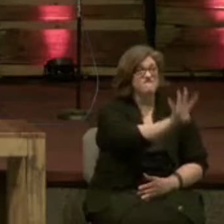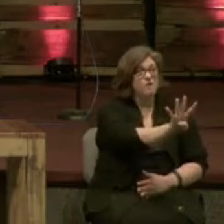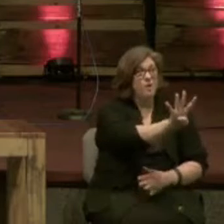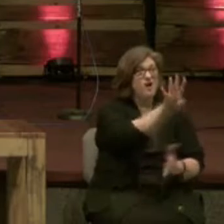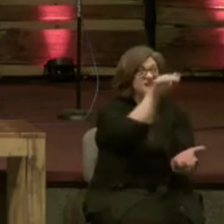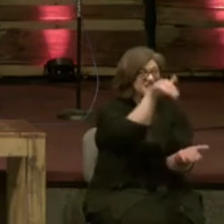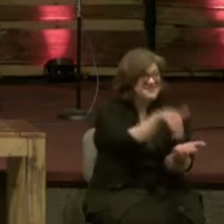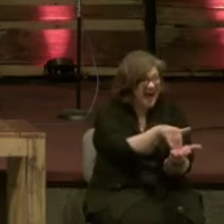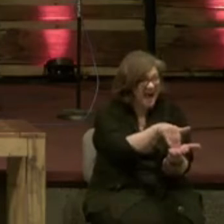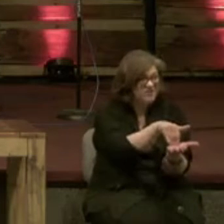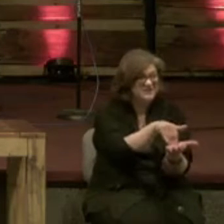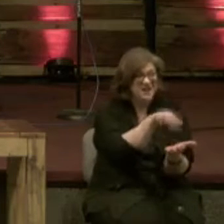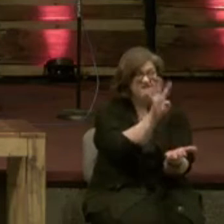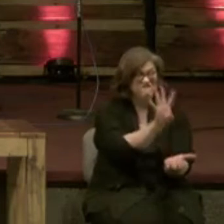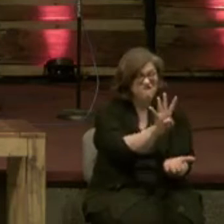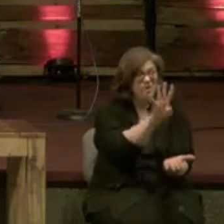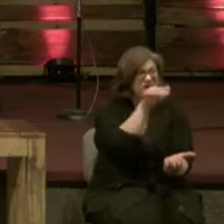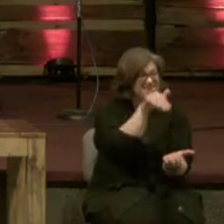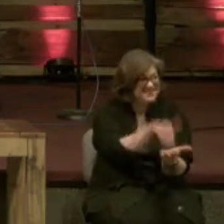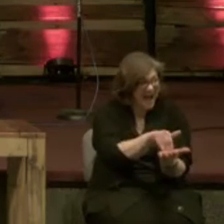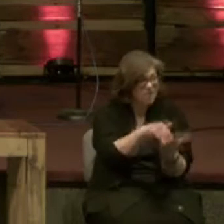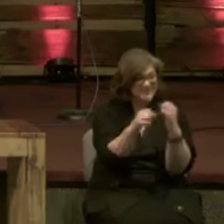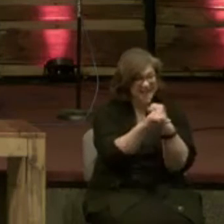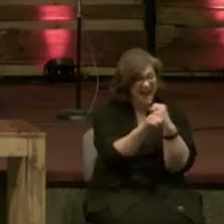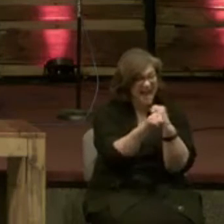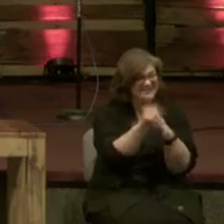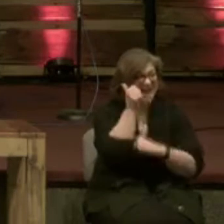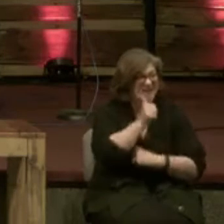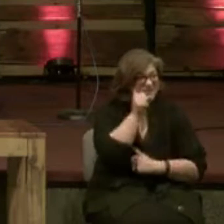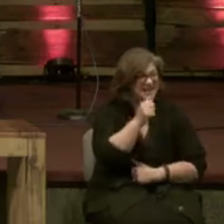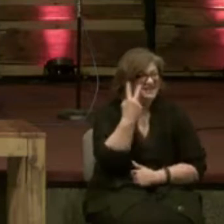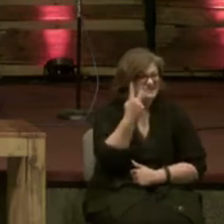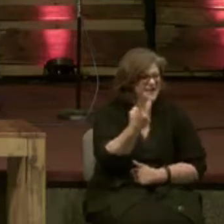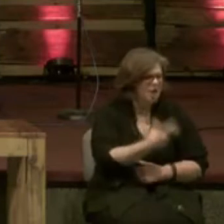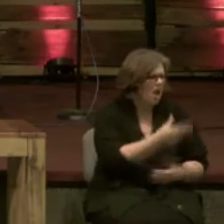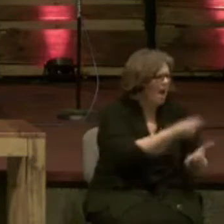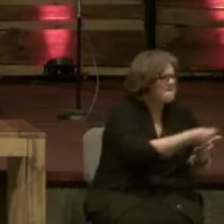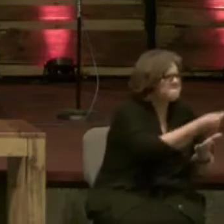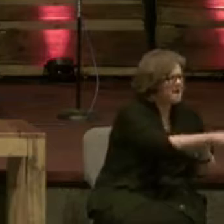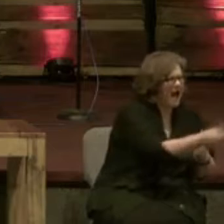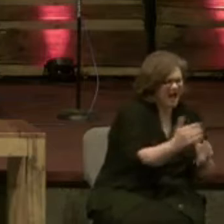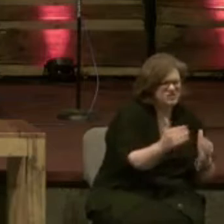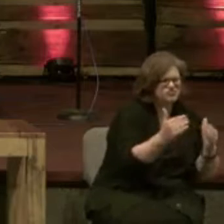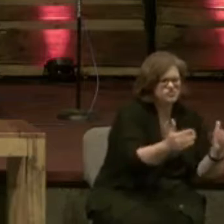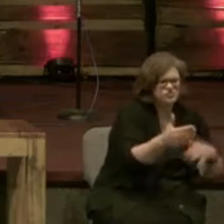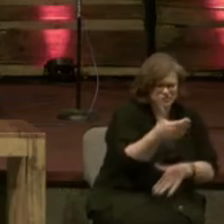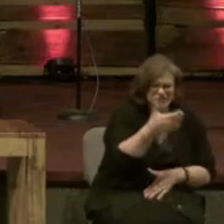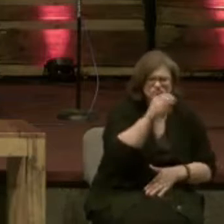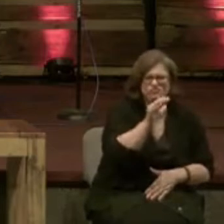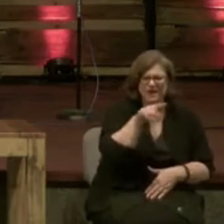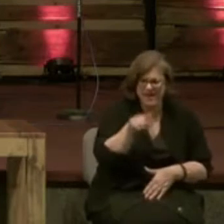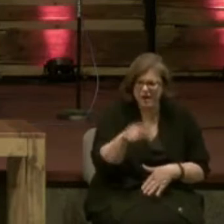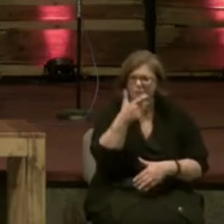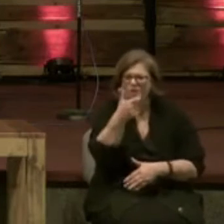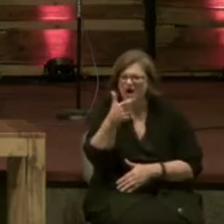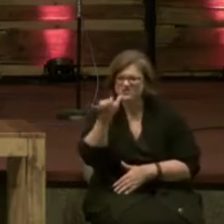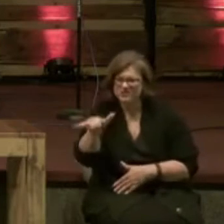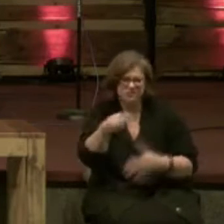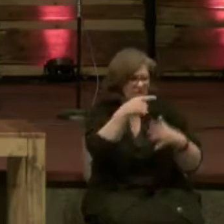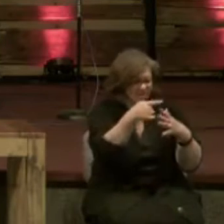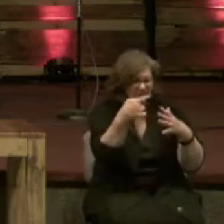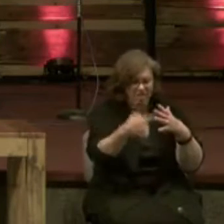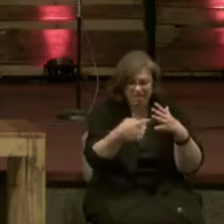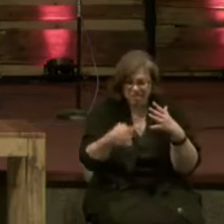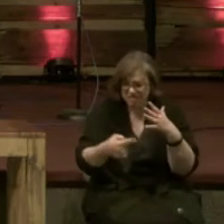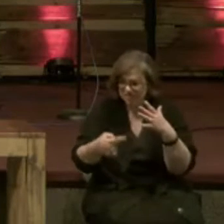the fire of our bellies. Buy this, do this, eat this, drink this, have this, watch this. And